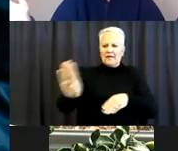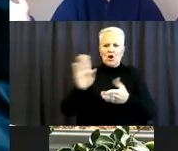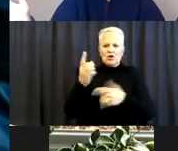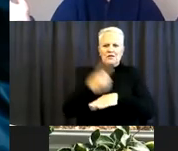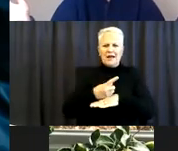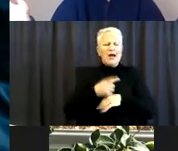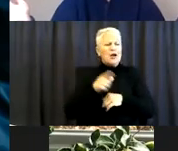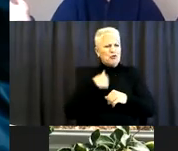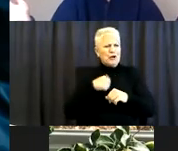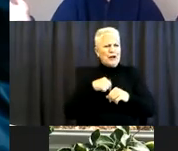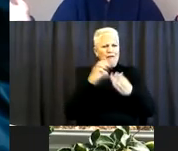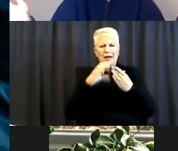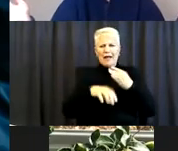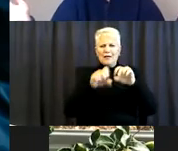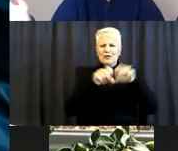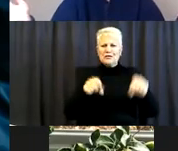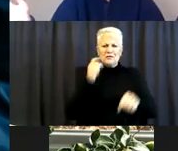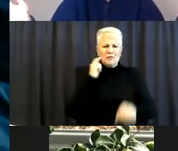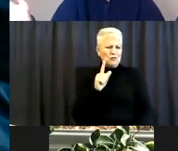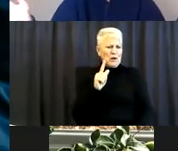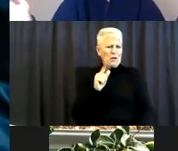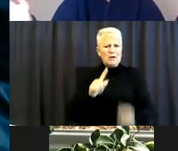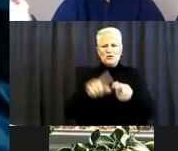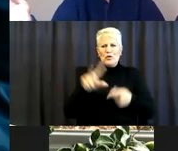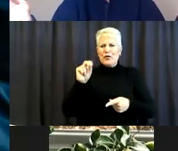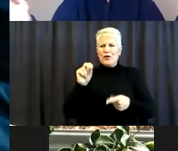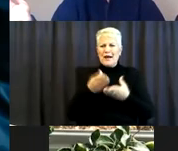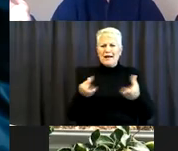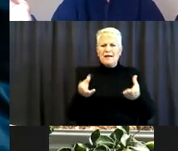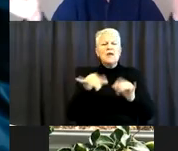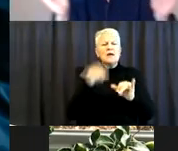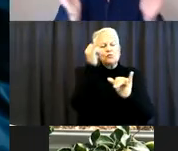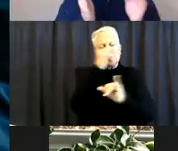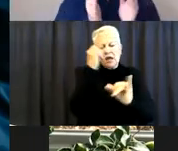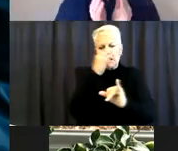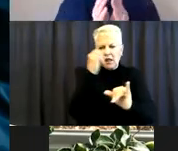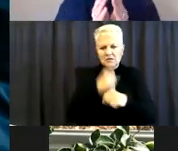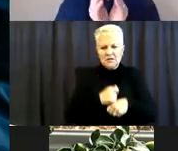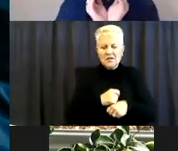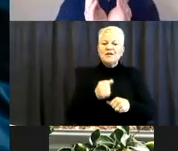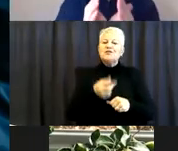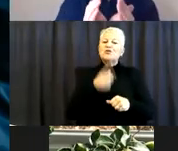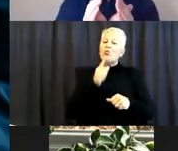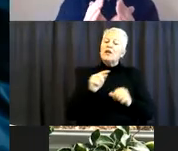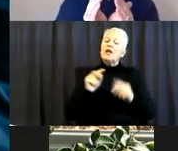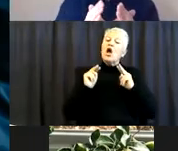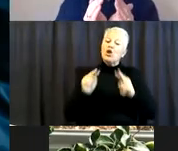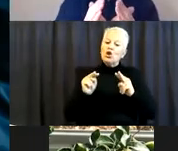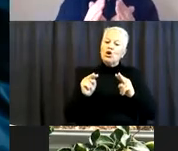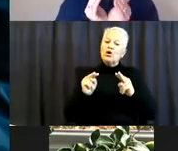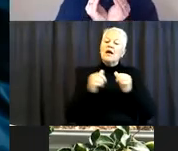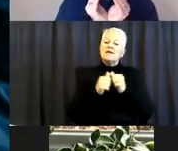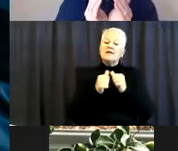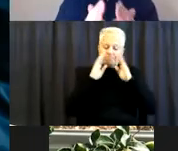a calendar system of 21, 30 items, which is ridiculous. So to really look at those